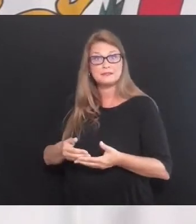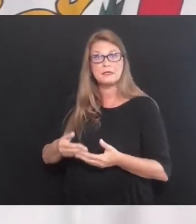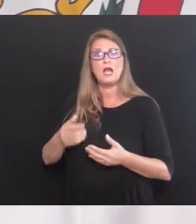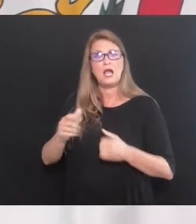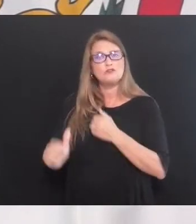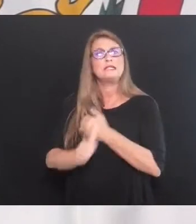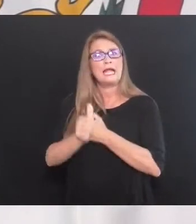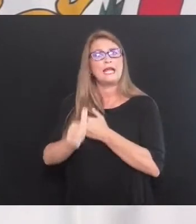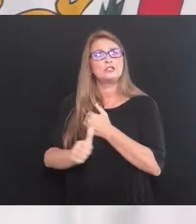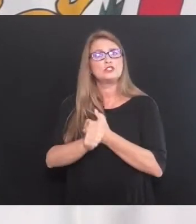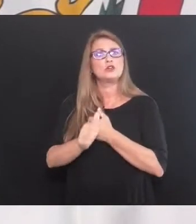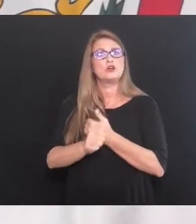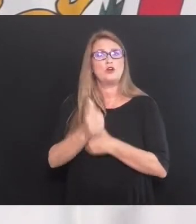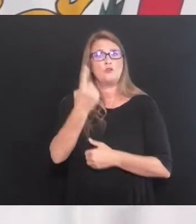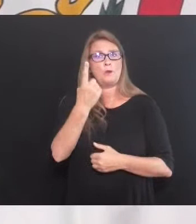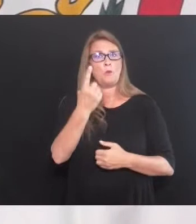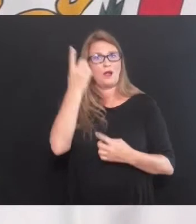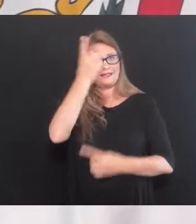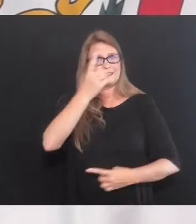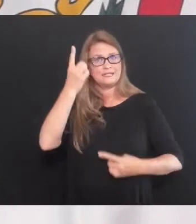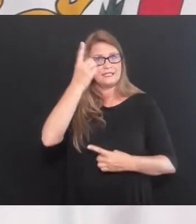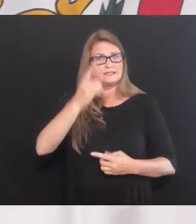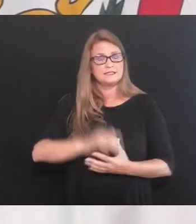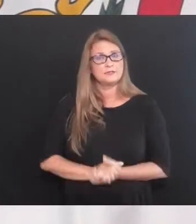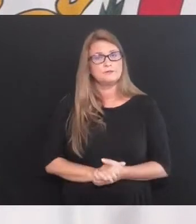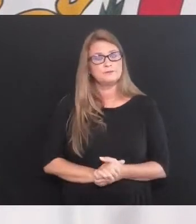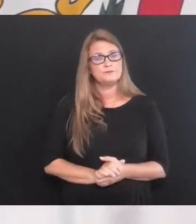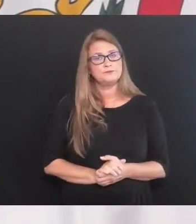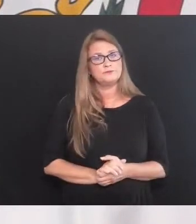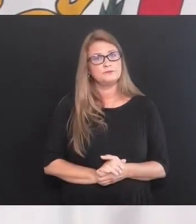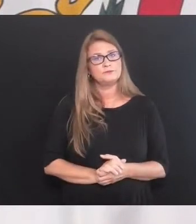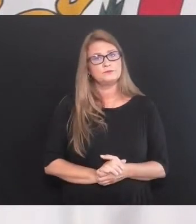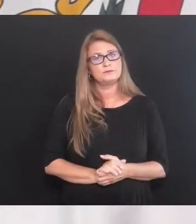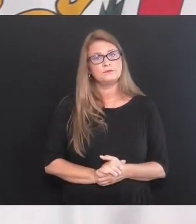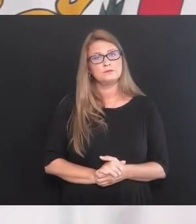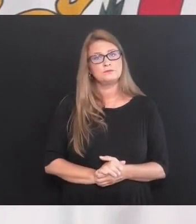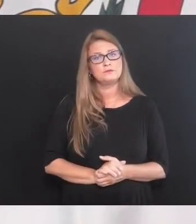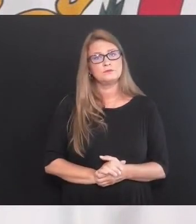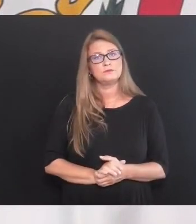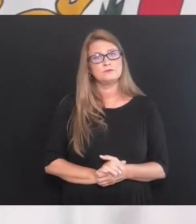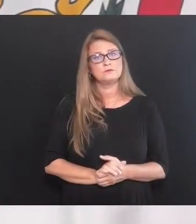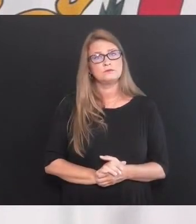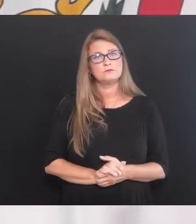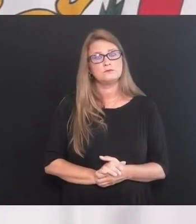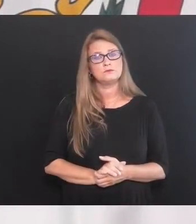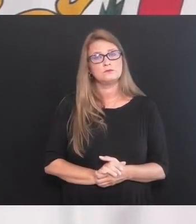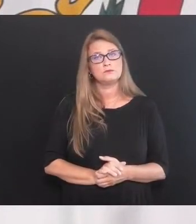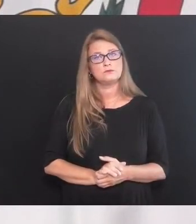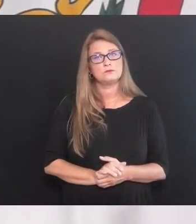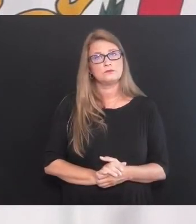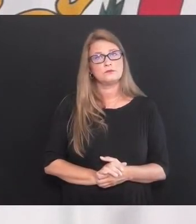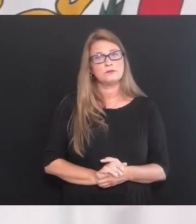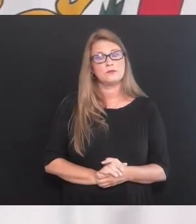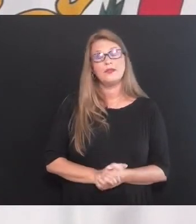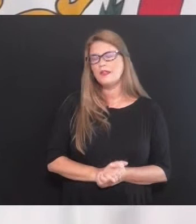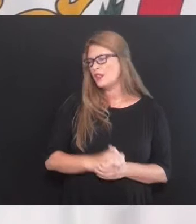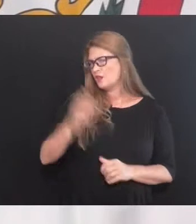from one of these diseases. So why do we